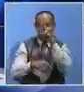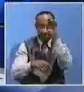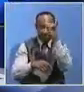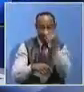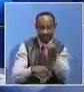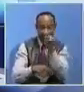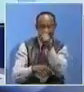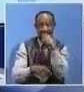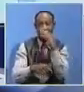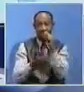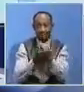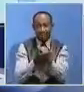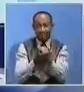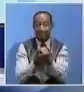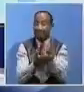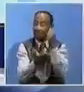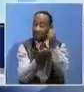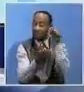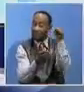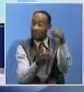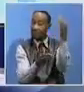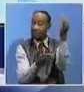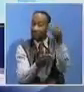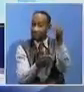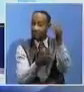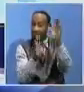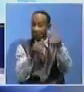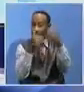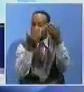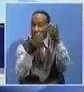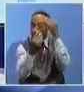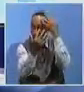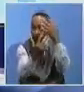national budget, which will be presented this Friday, will bring hope and relief to Zambians.